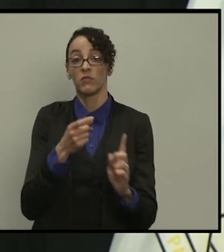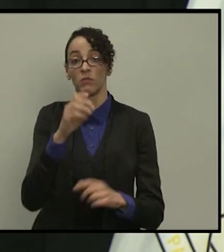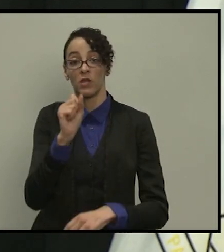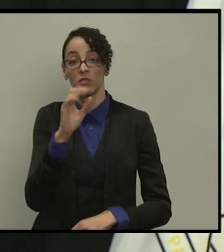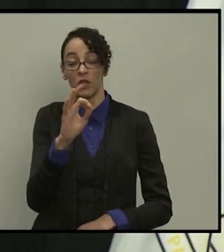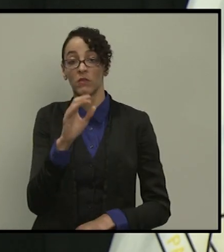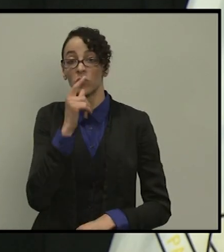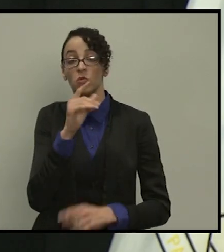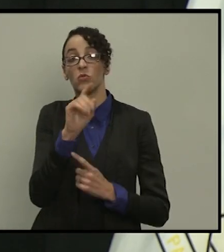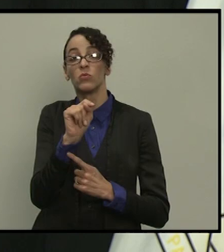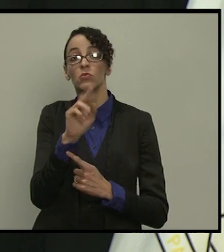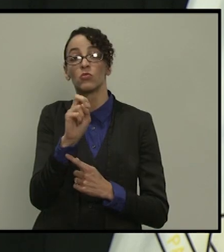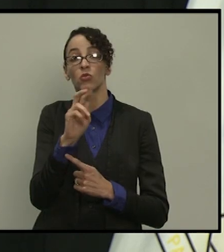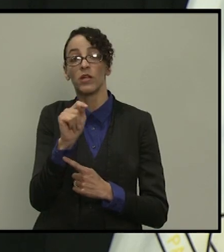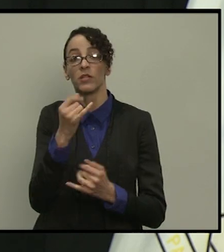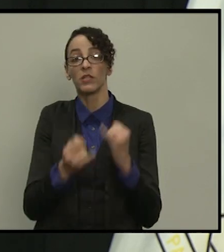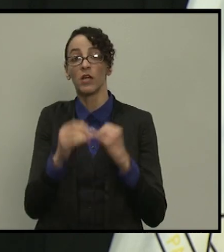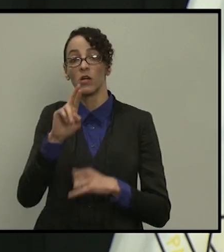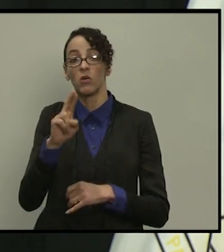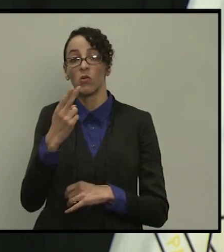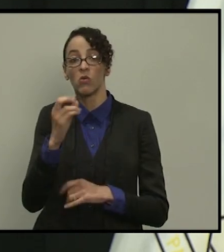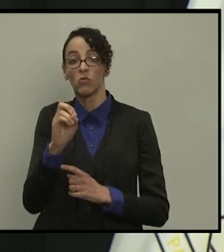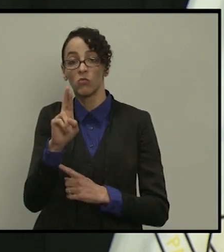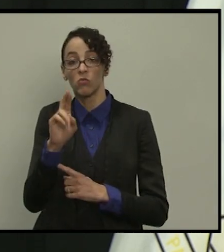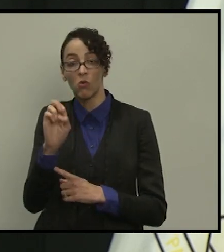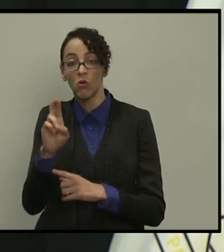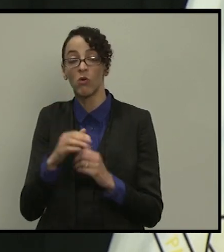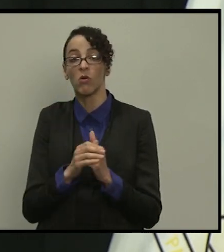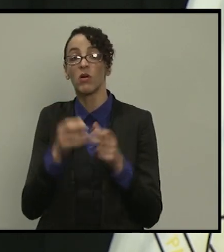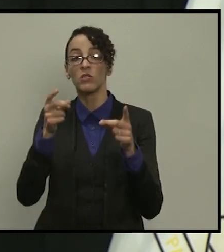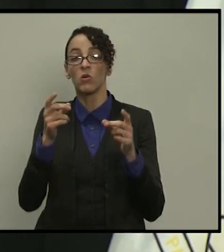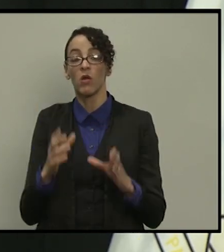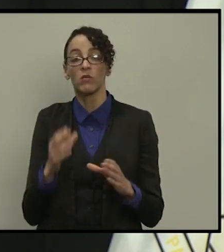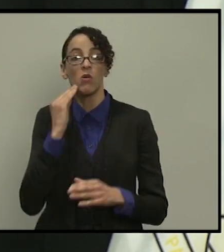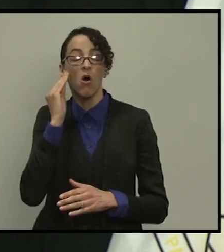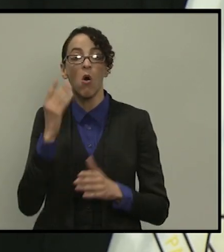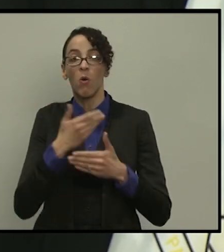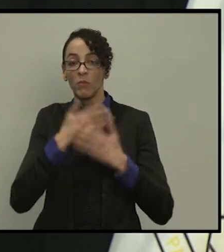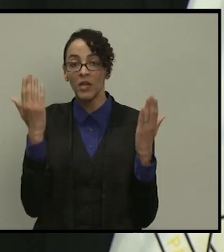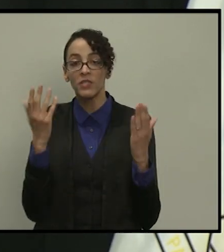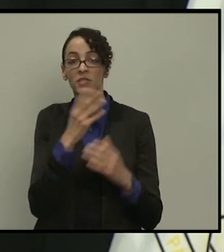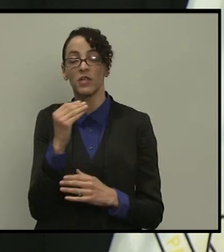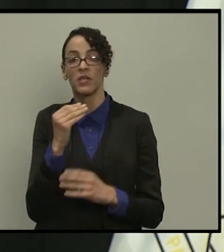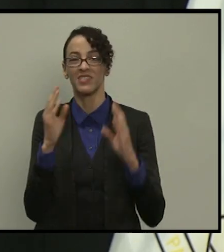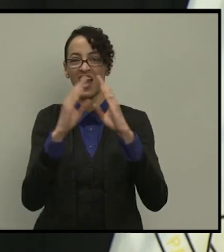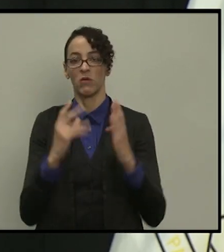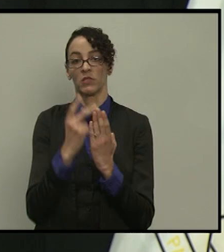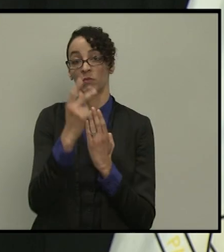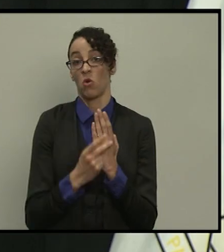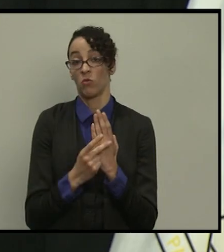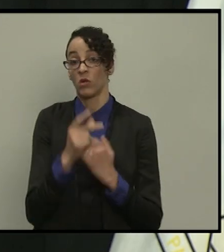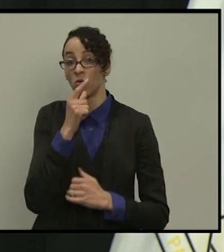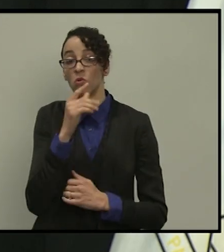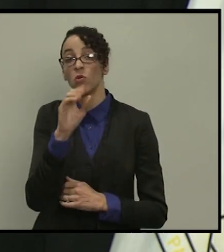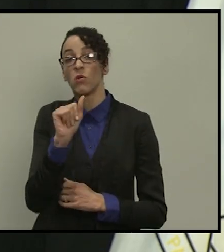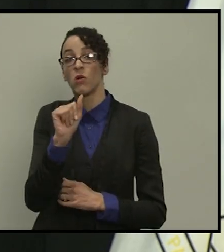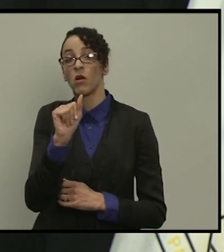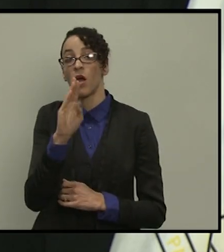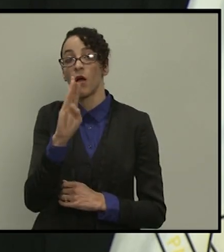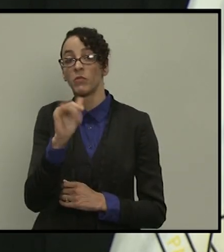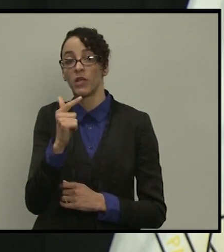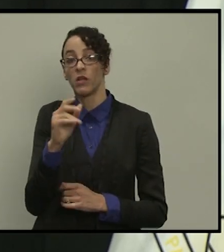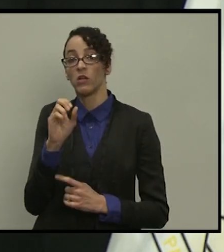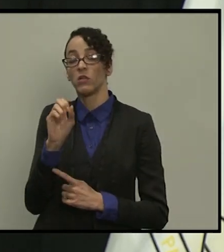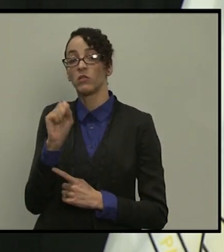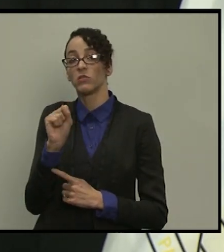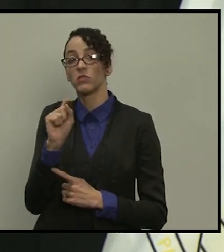of Homelessness and Housing, Abigail Stewart Kahn, the director of the Human Rights Commission,